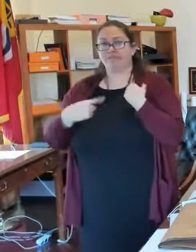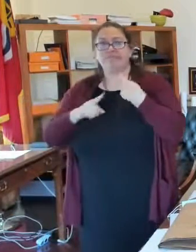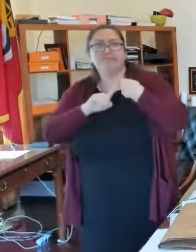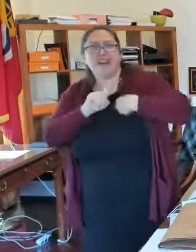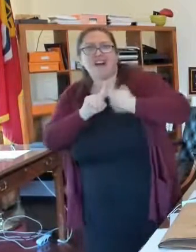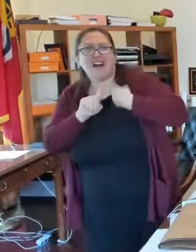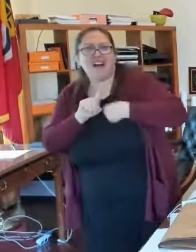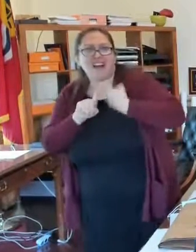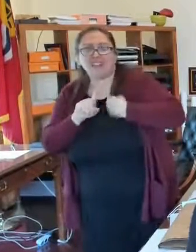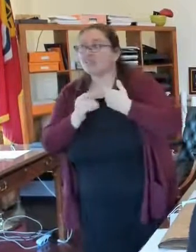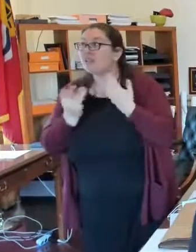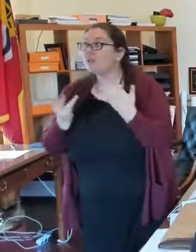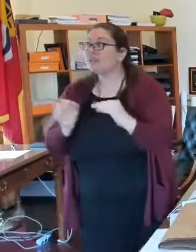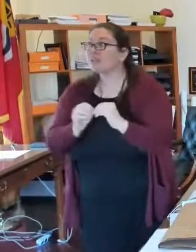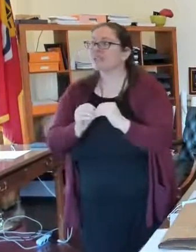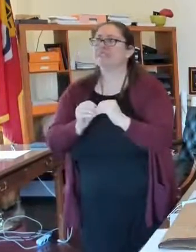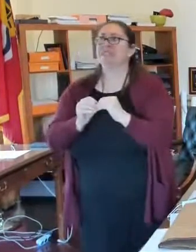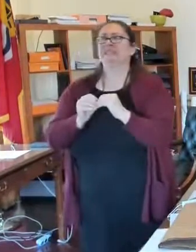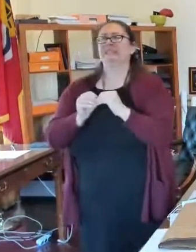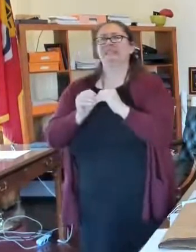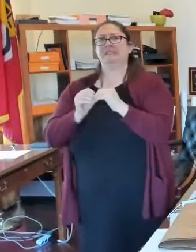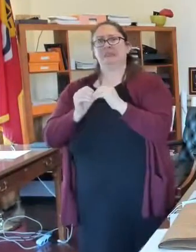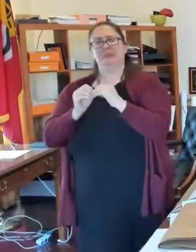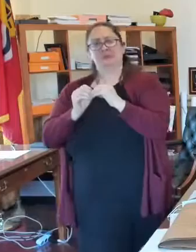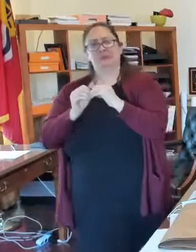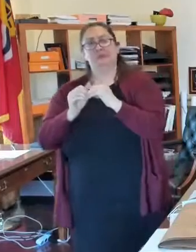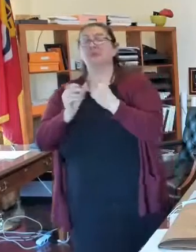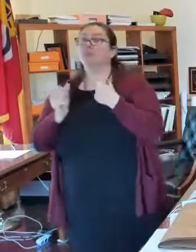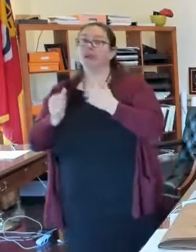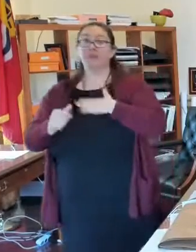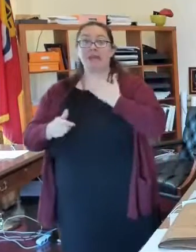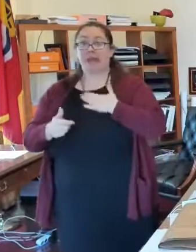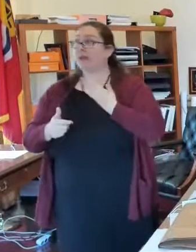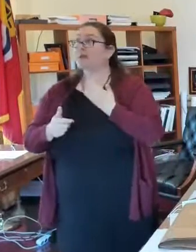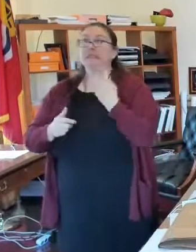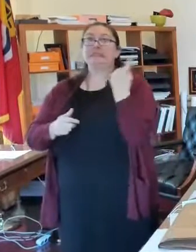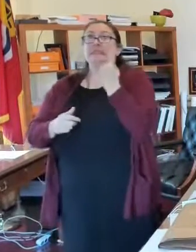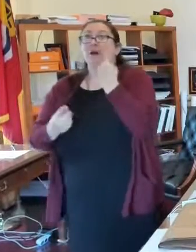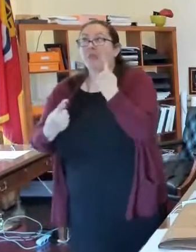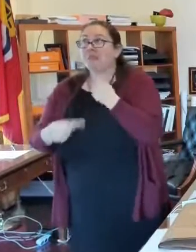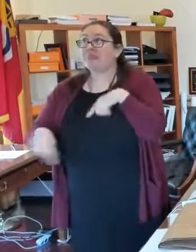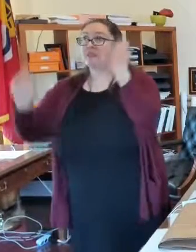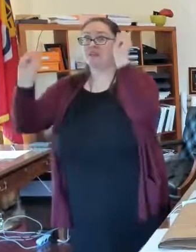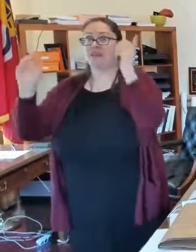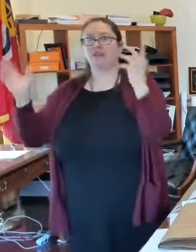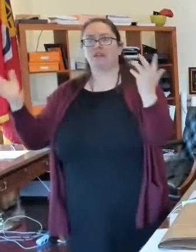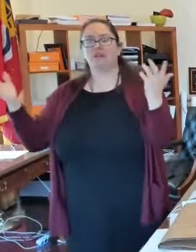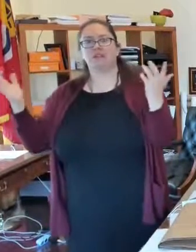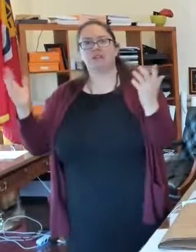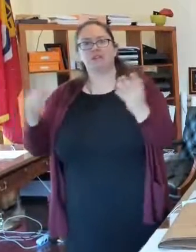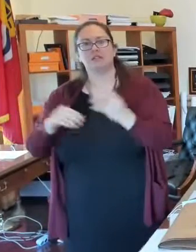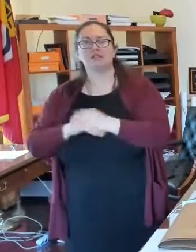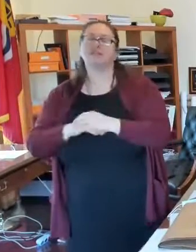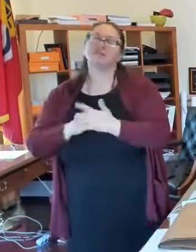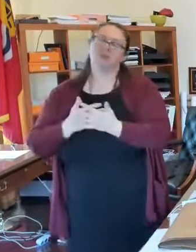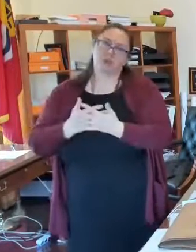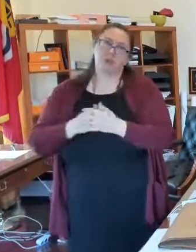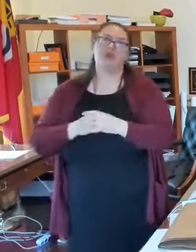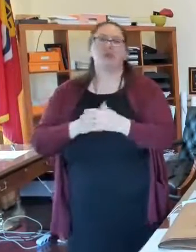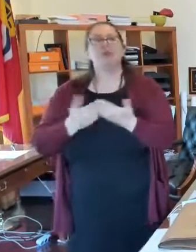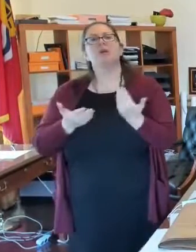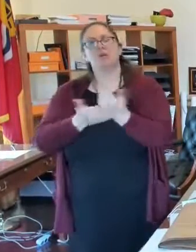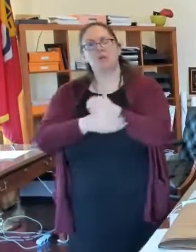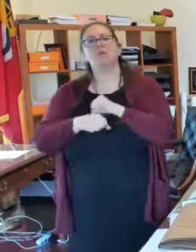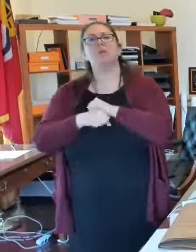months. So I'm glad that it looks like something's going to get done here. So that is the new COVID